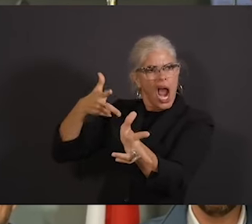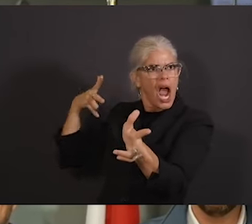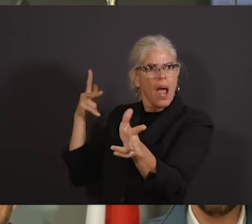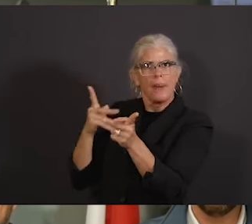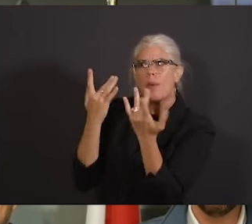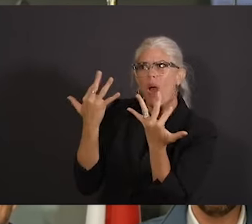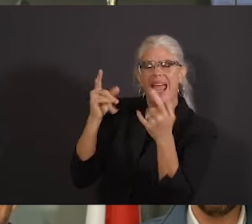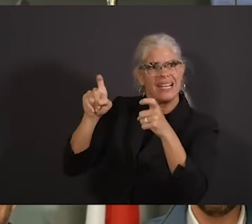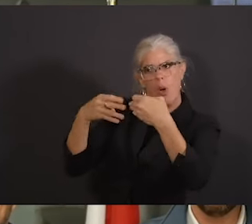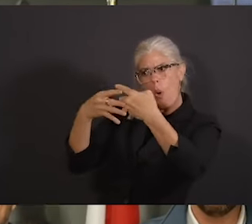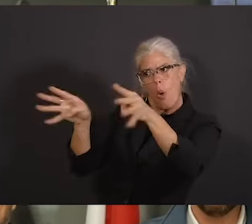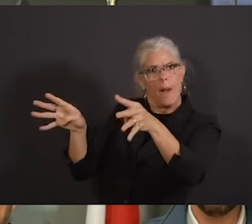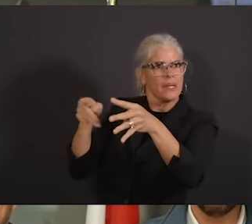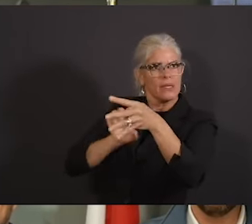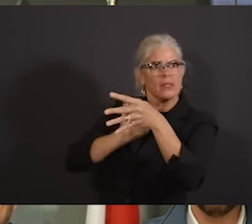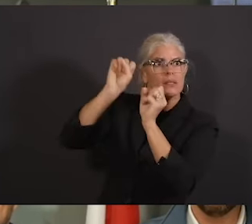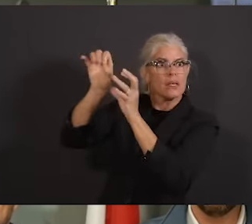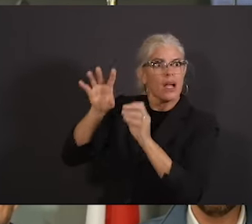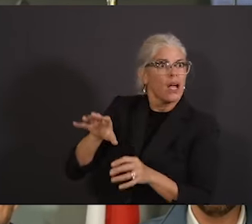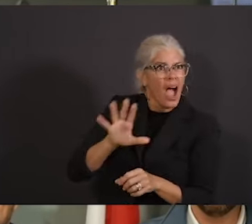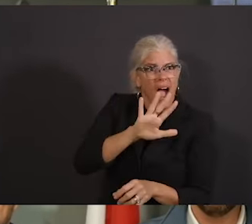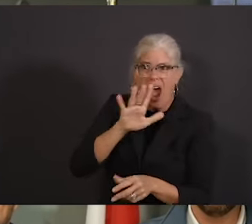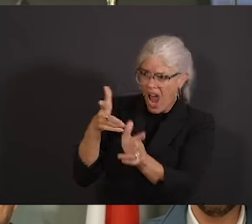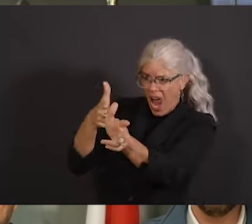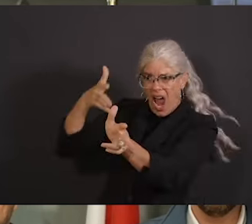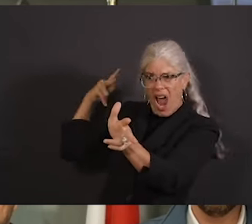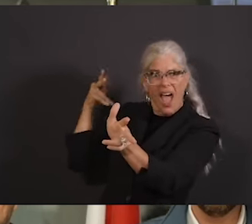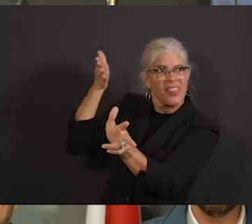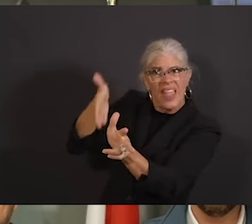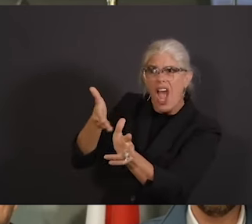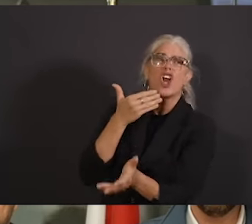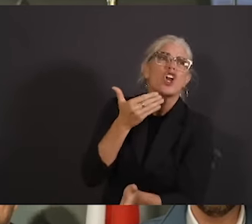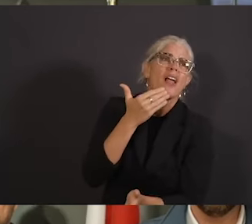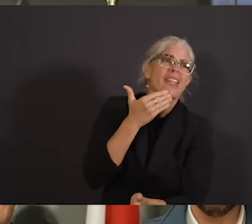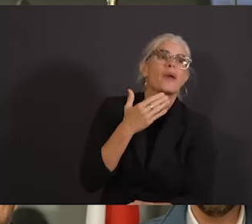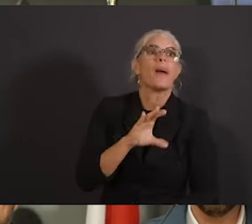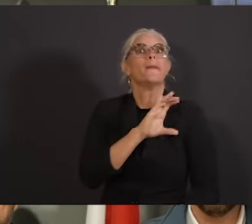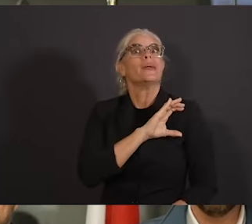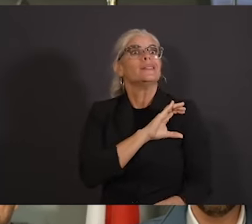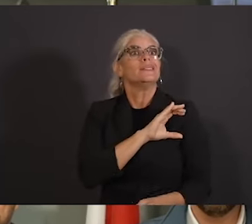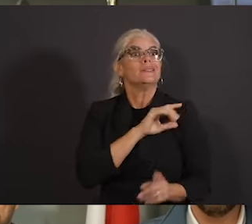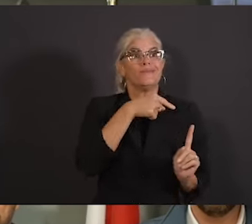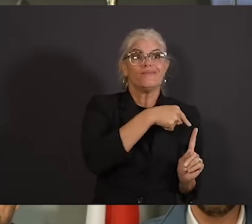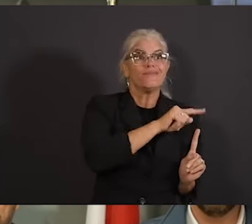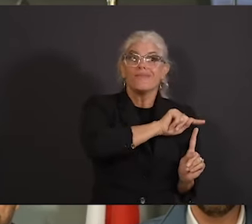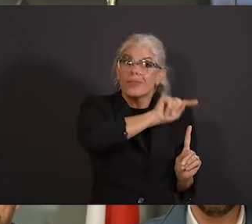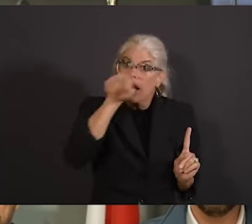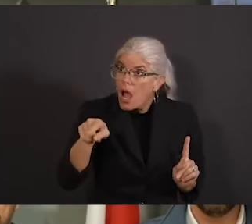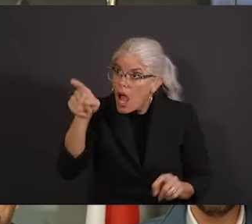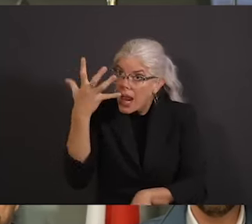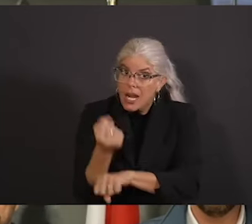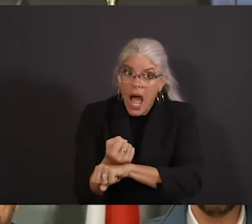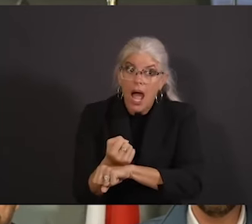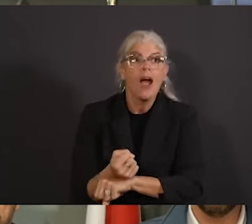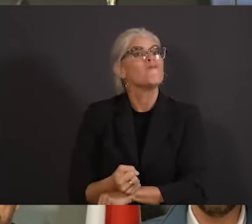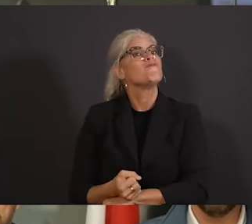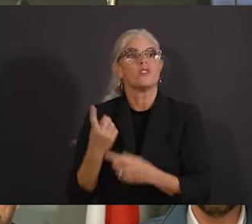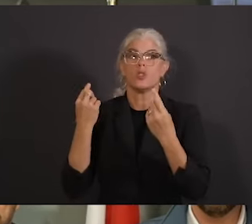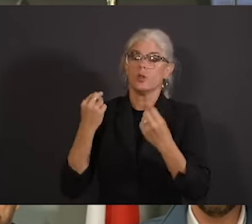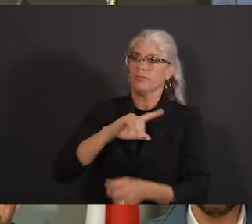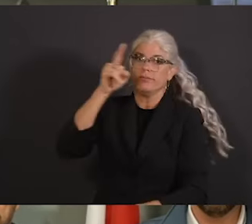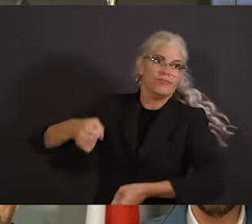debris, which is a good thing. And so Florida Highway Patrol basically took matters into their own hands,